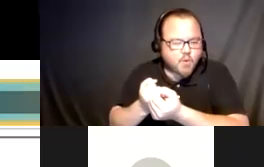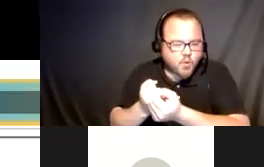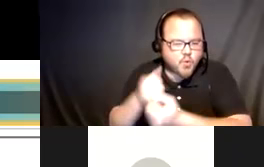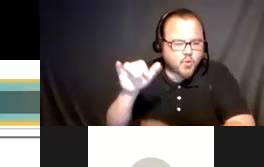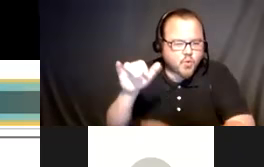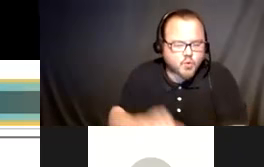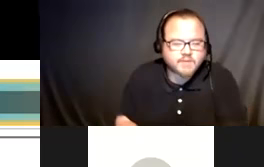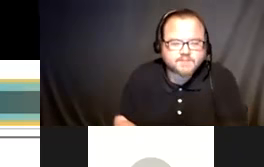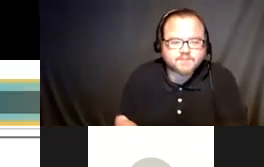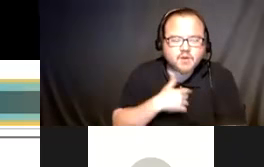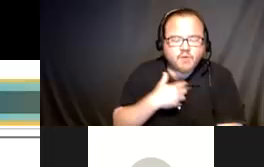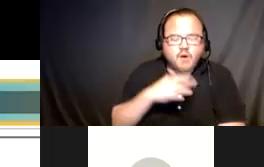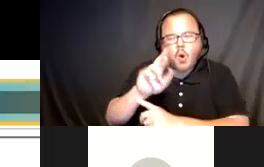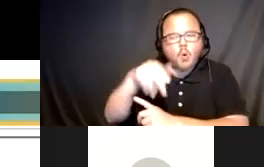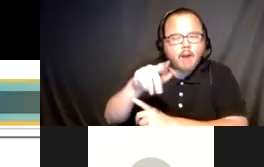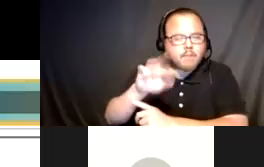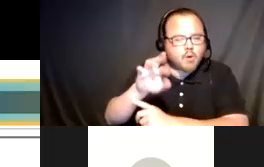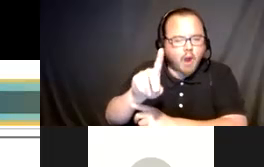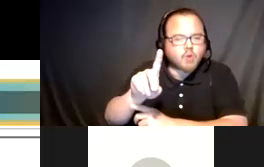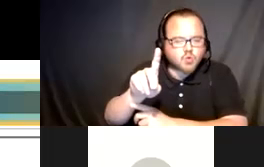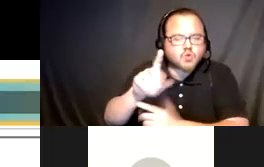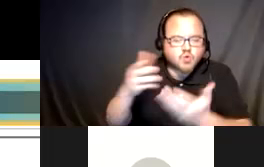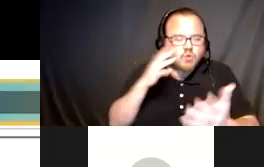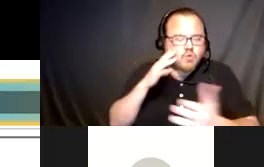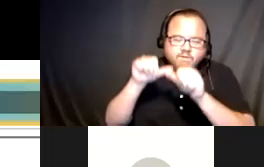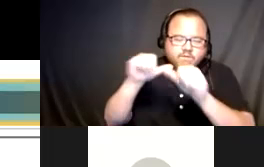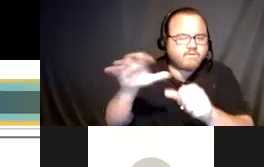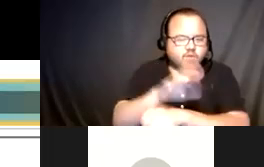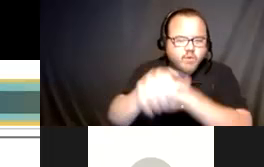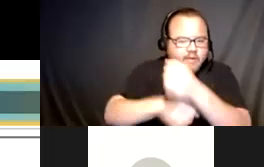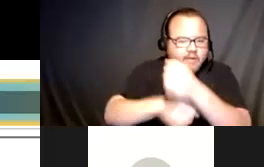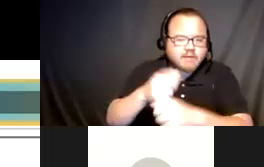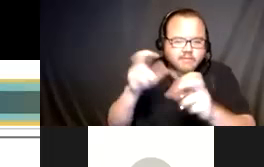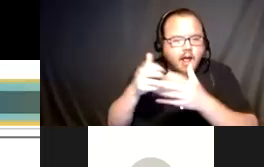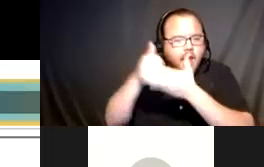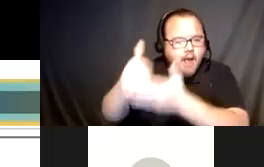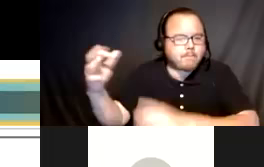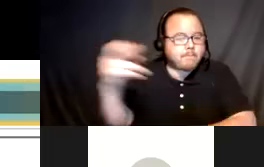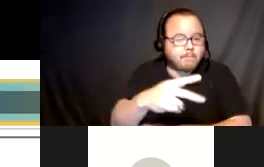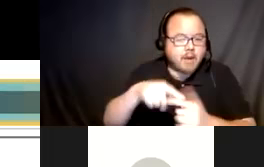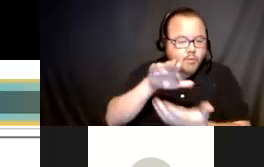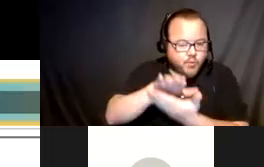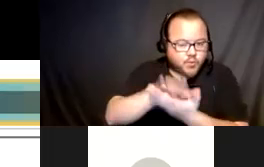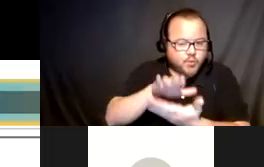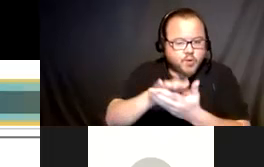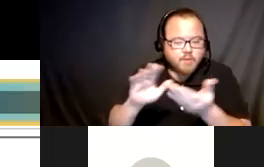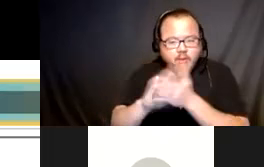so we provide that wraparound service all year long to help return them back to school and create a restorative